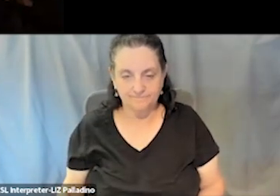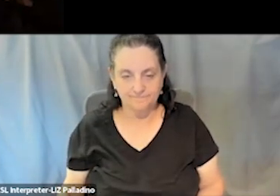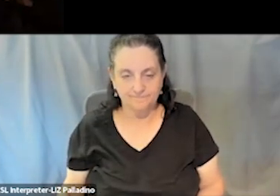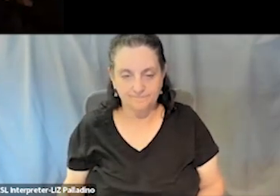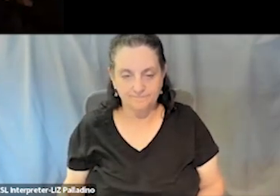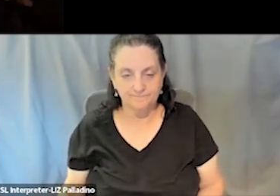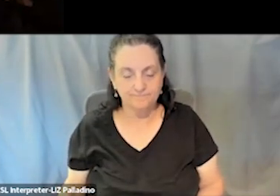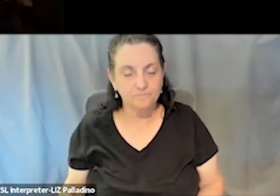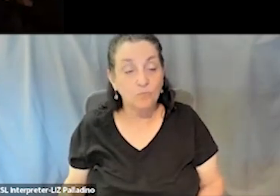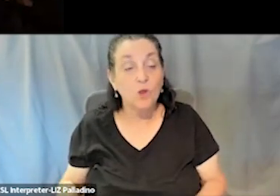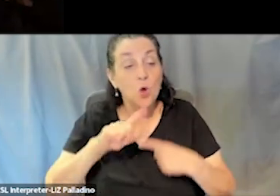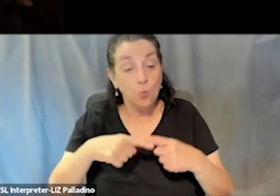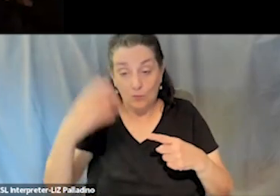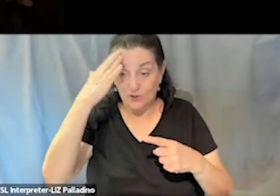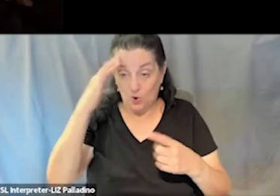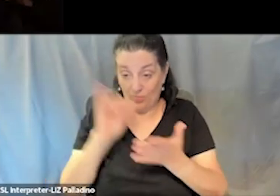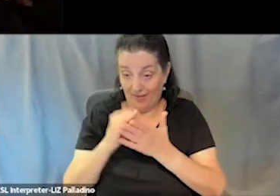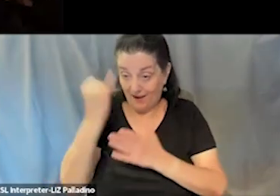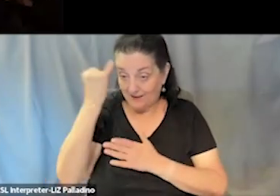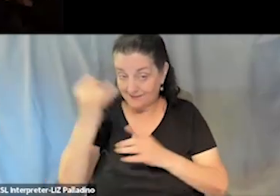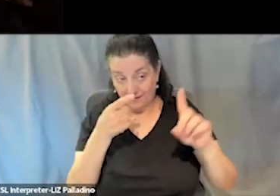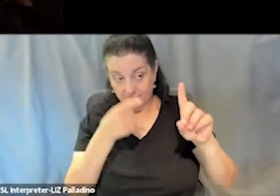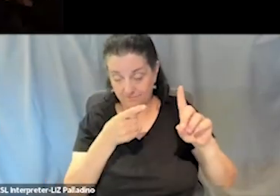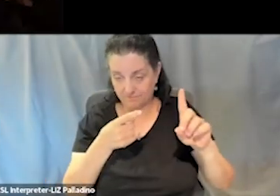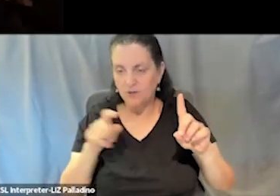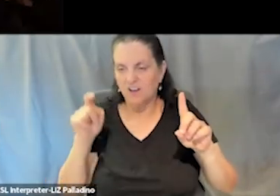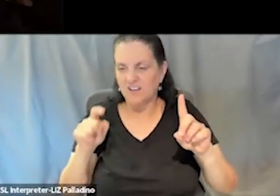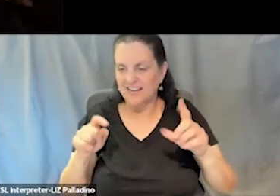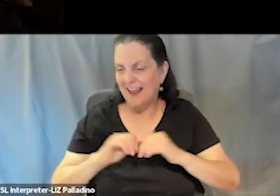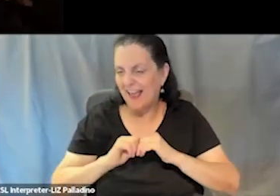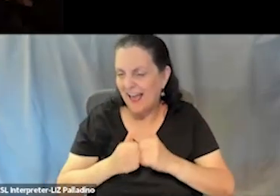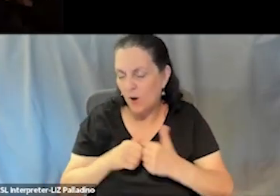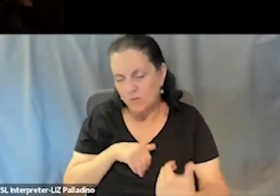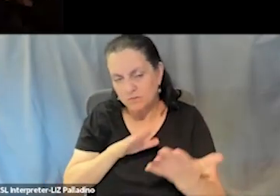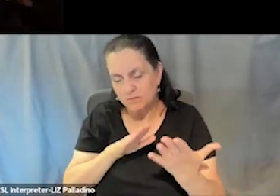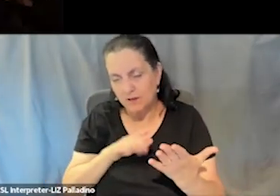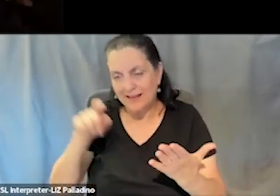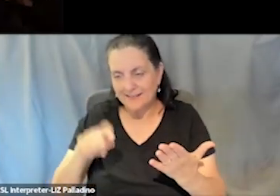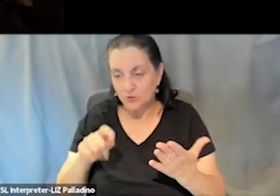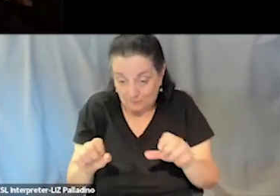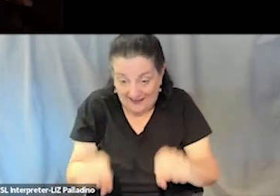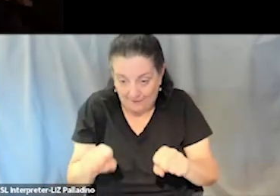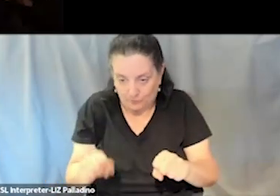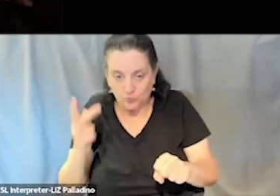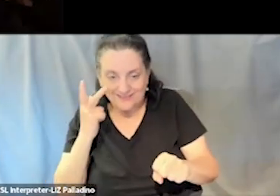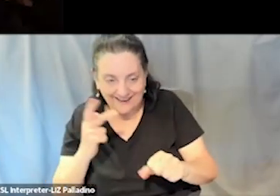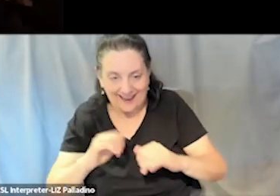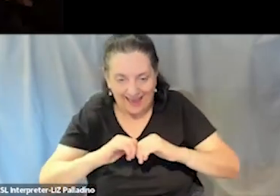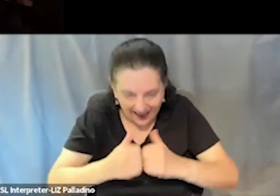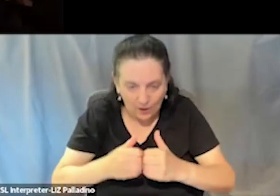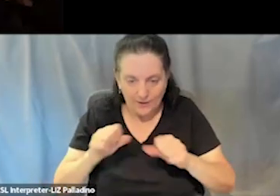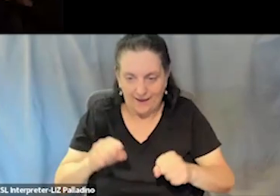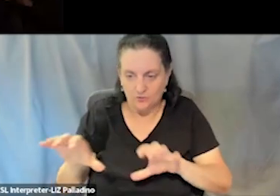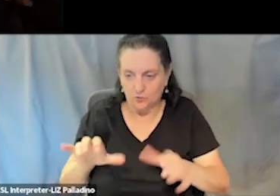So once we know that idea, we need a disciplined and tangible way to move people closer to